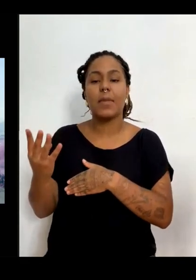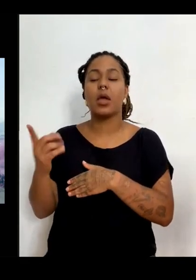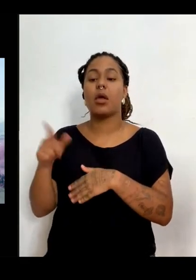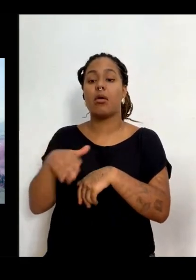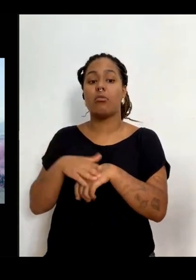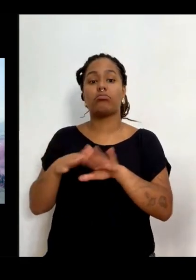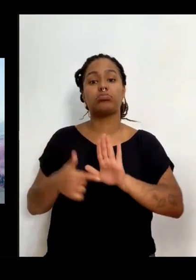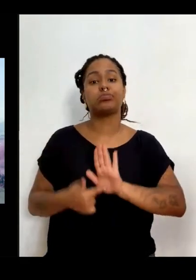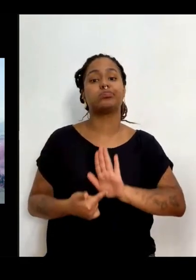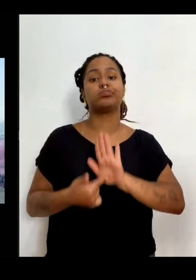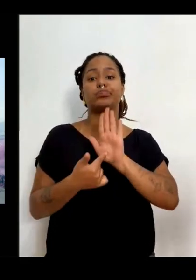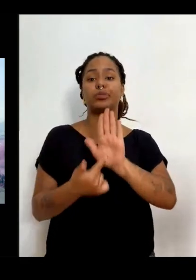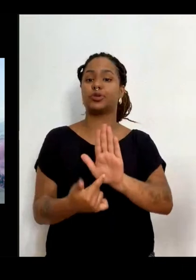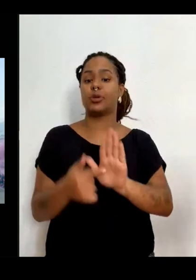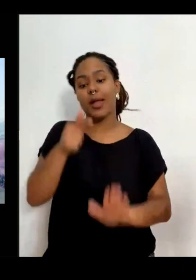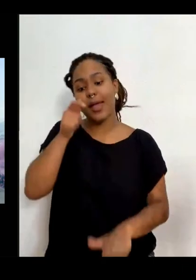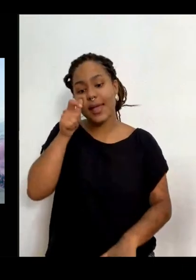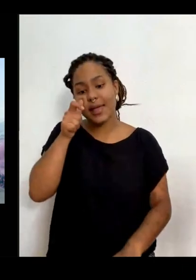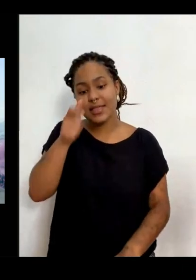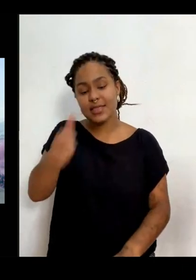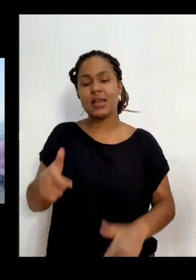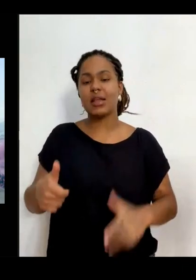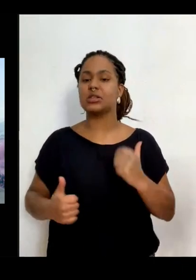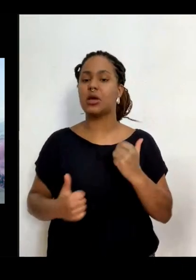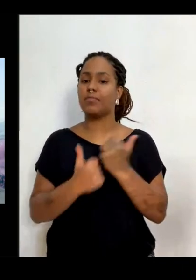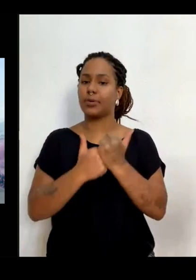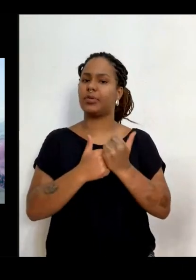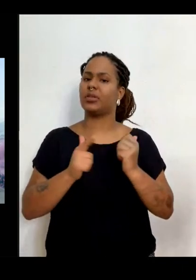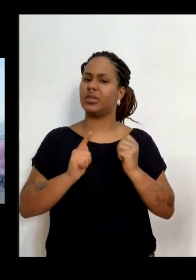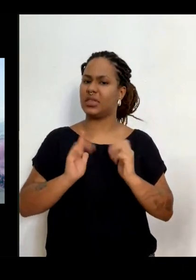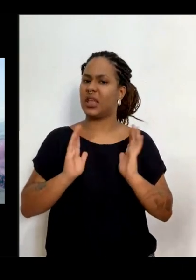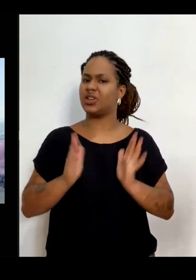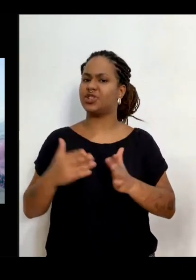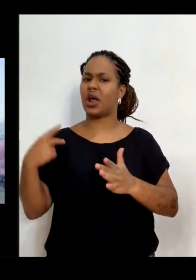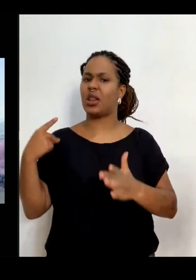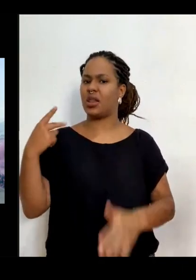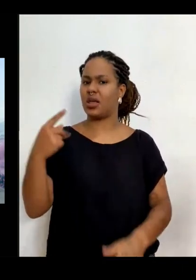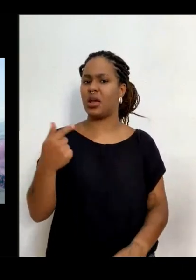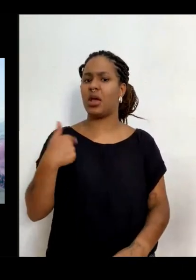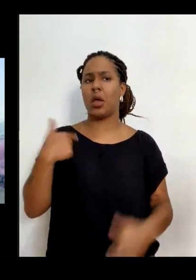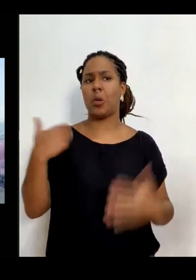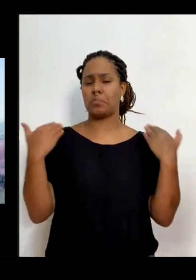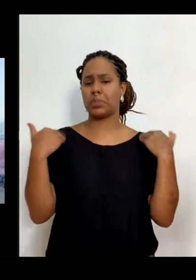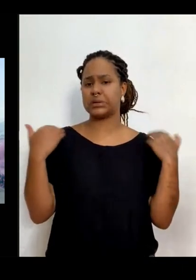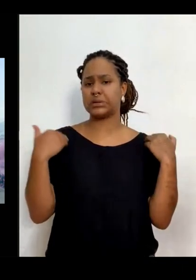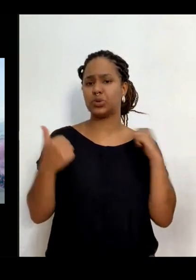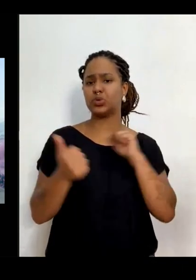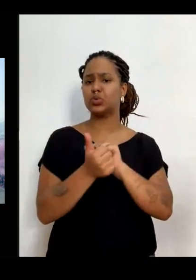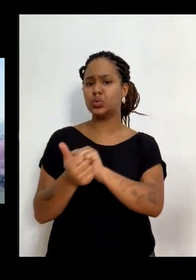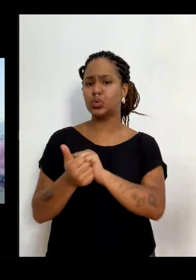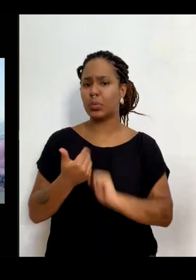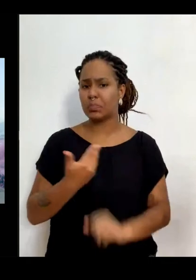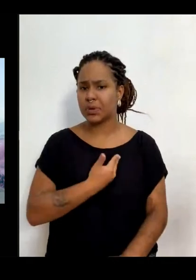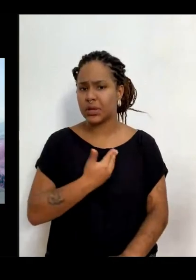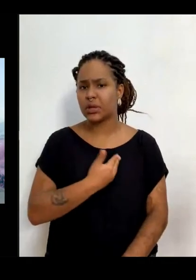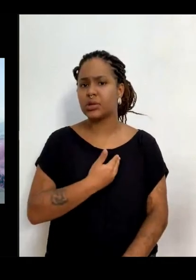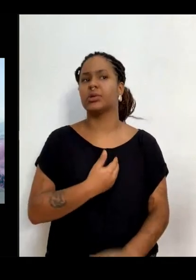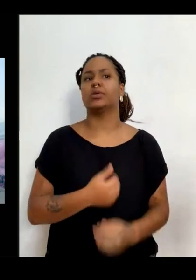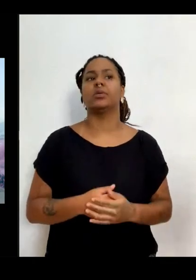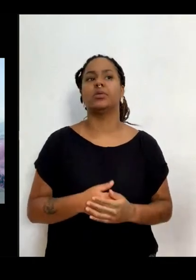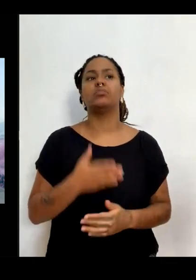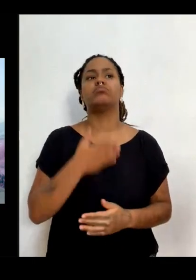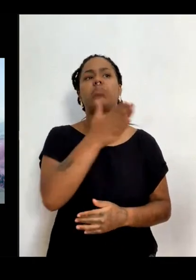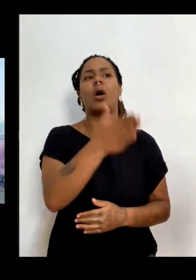out with a friends of mine and to to sites around California and everybody would do